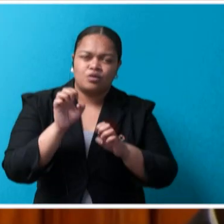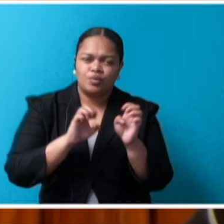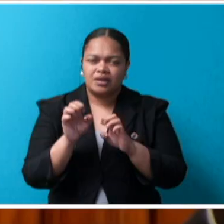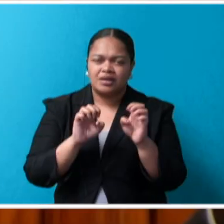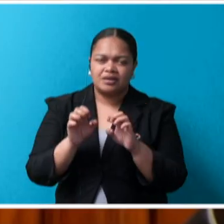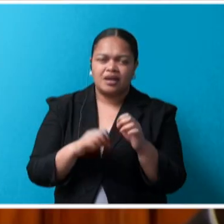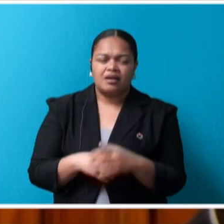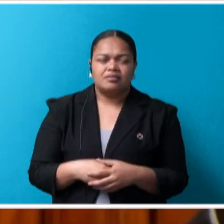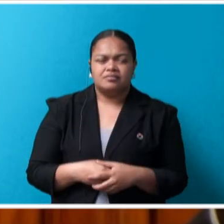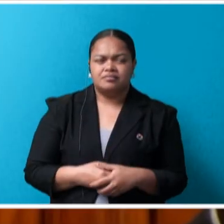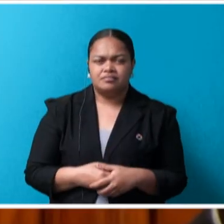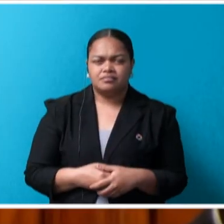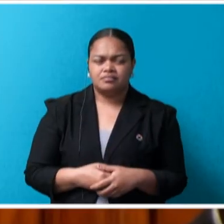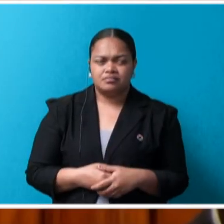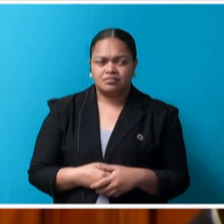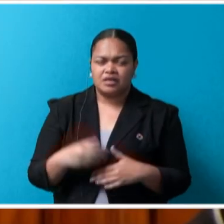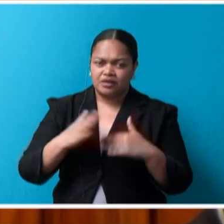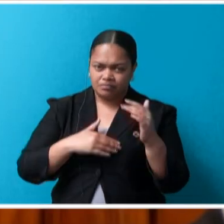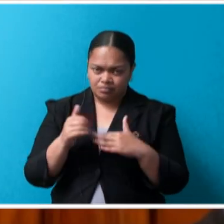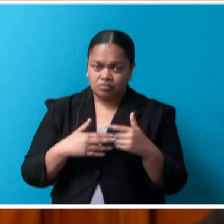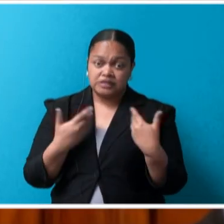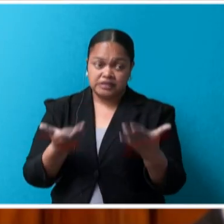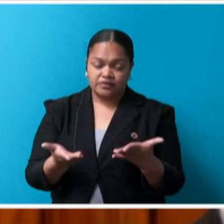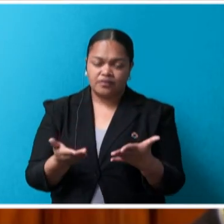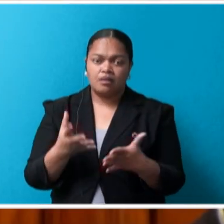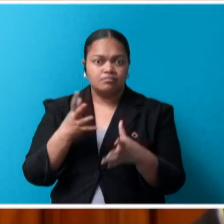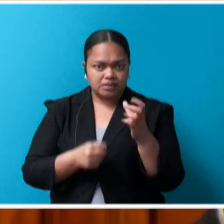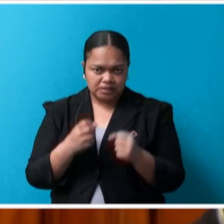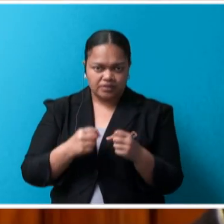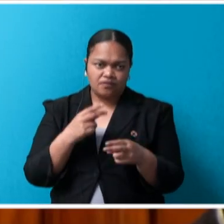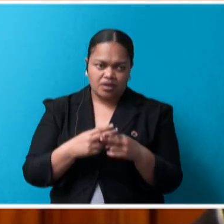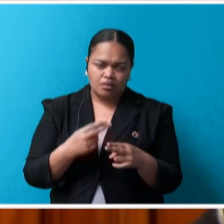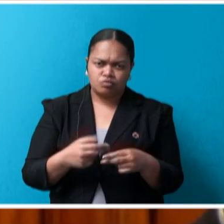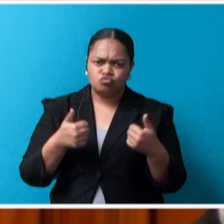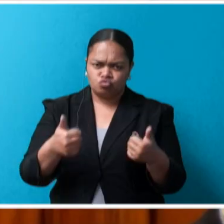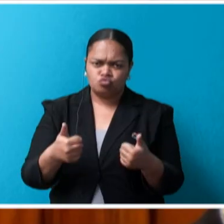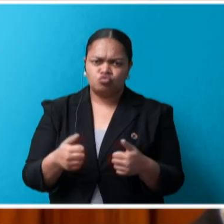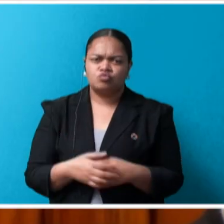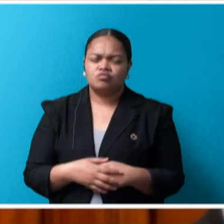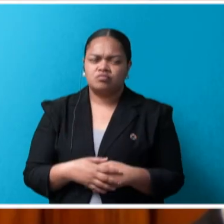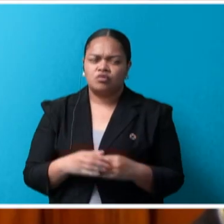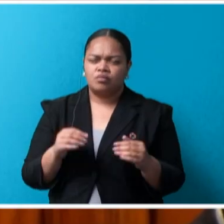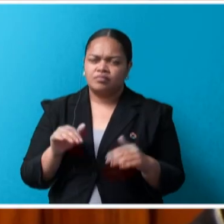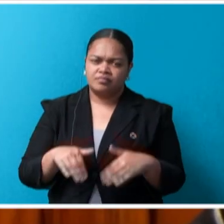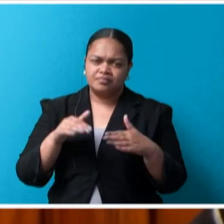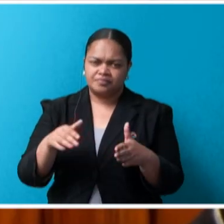modern processing infrastructure that provides dairy farmers with greater commercial participation in value